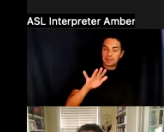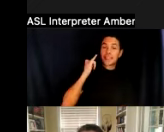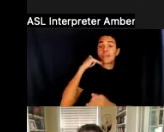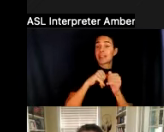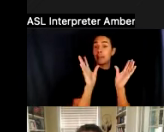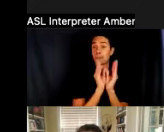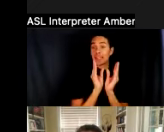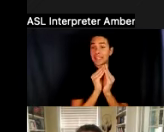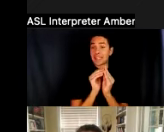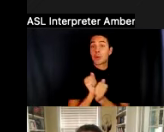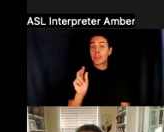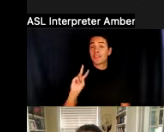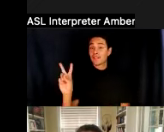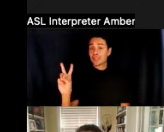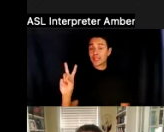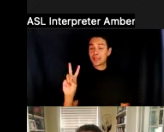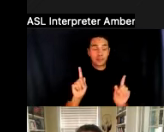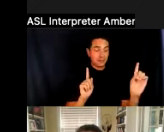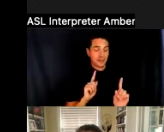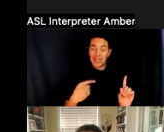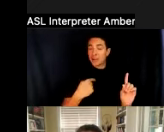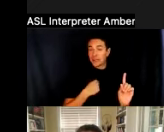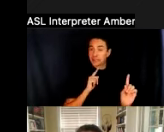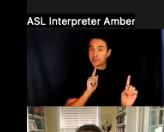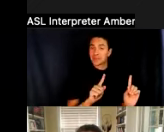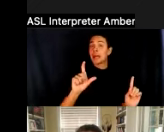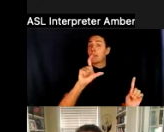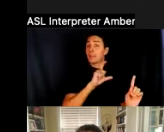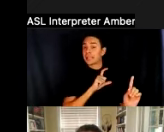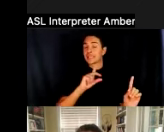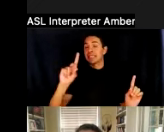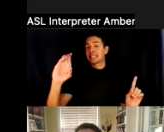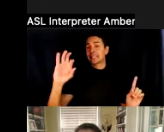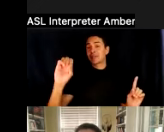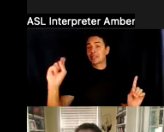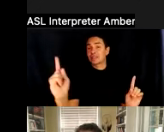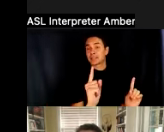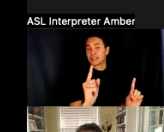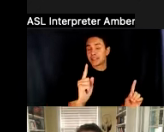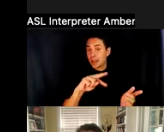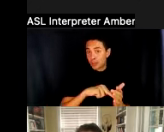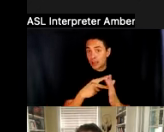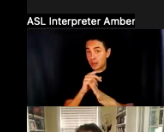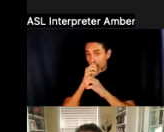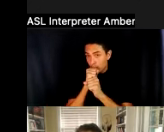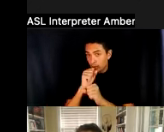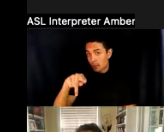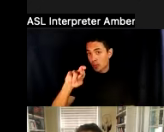and the victim, anything that would be said in that meeting would not be privileged.